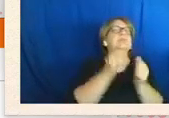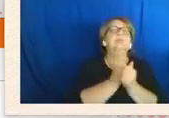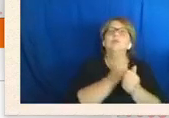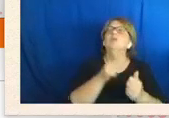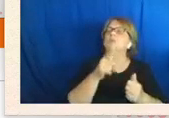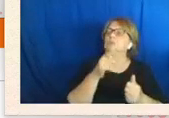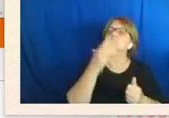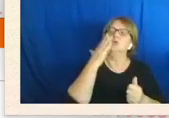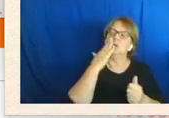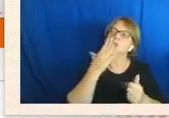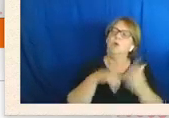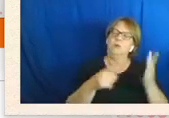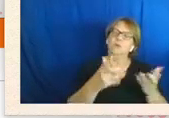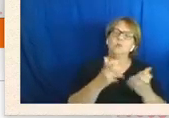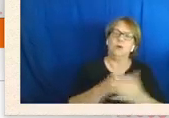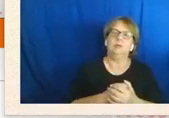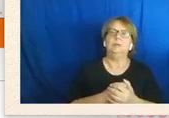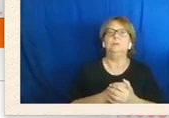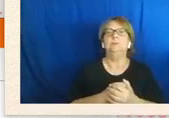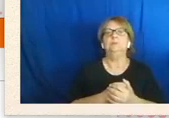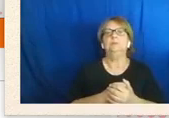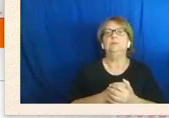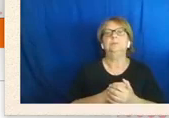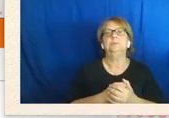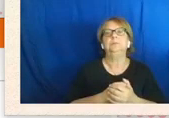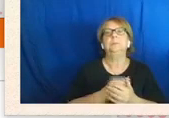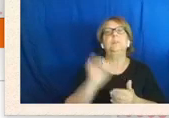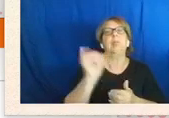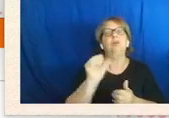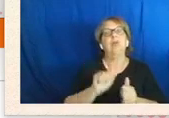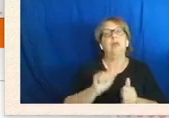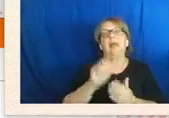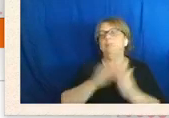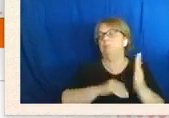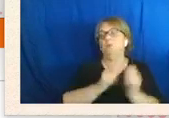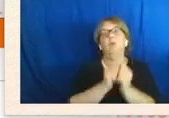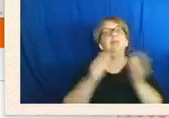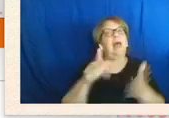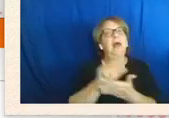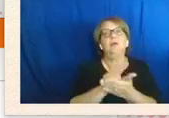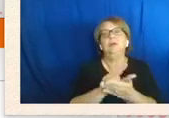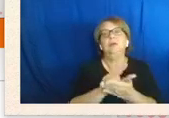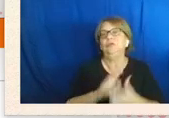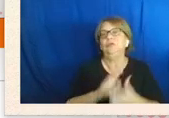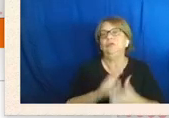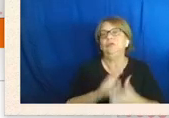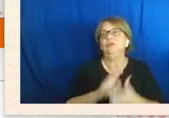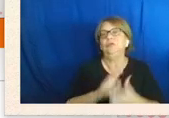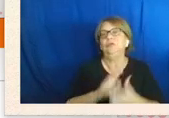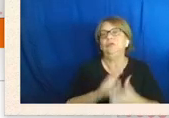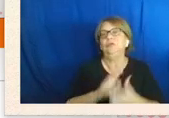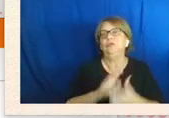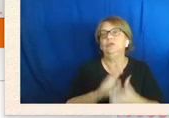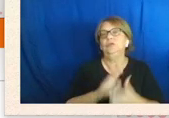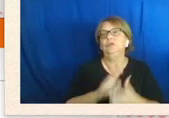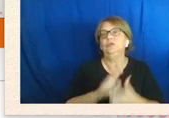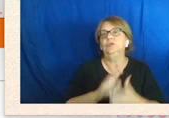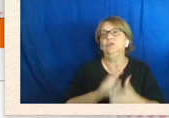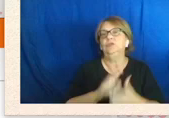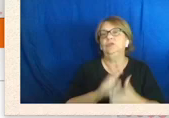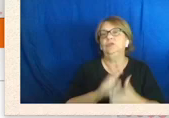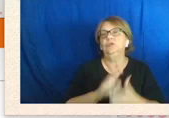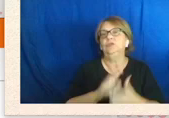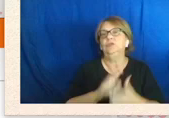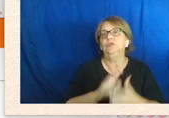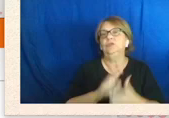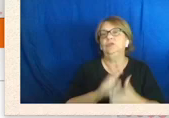The advantage of this is also they can be completed without an attorney. Again, I know, shocking. We also have the